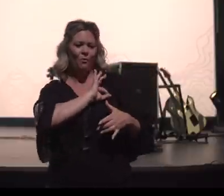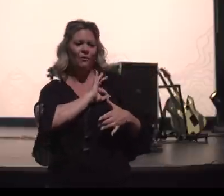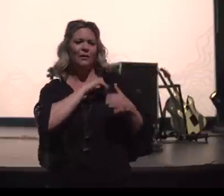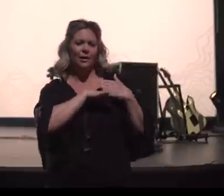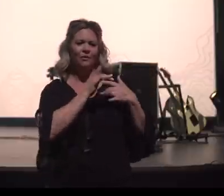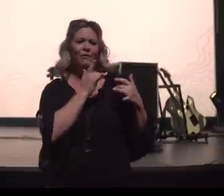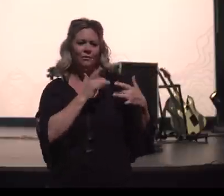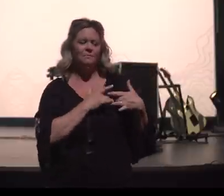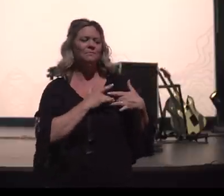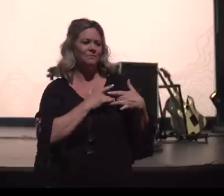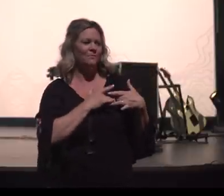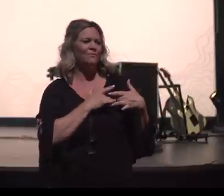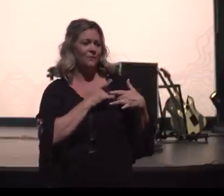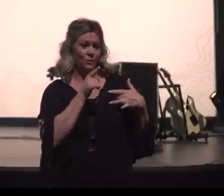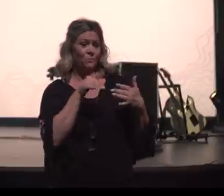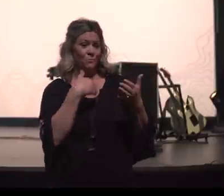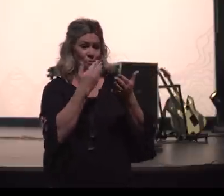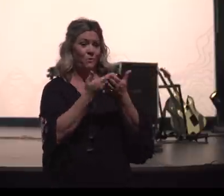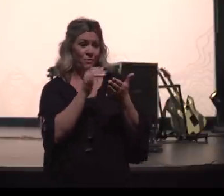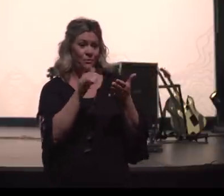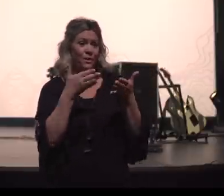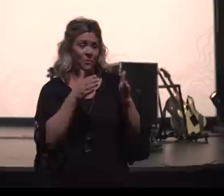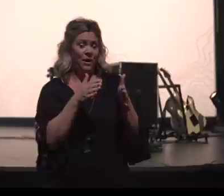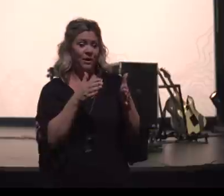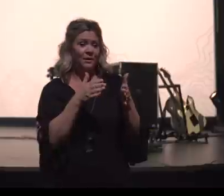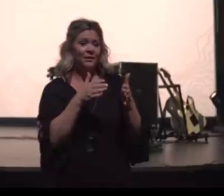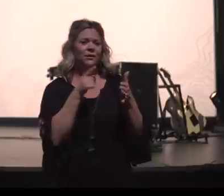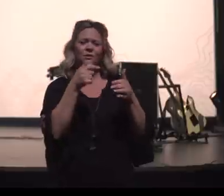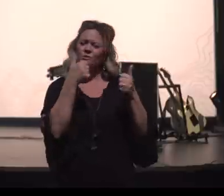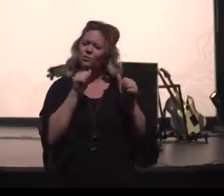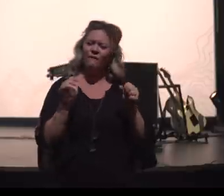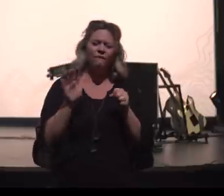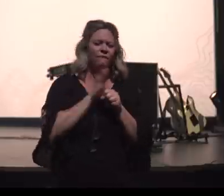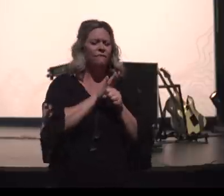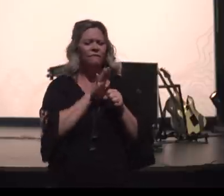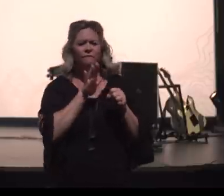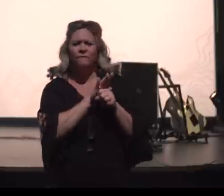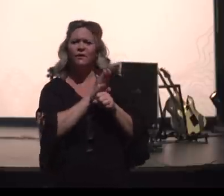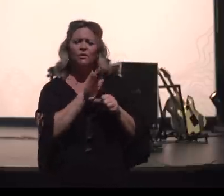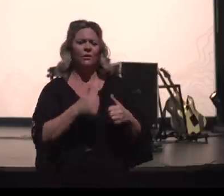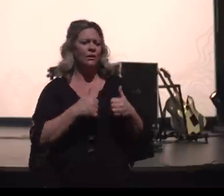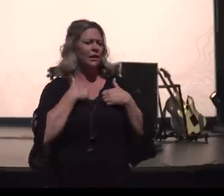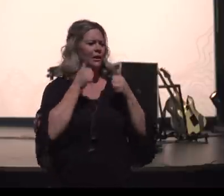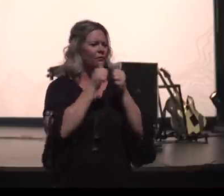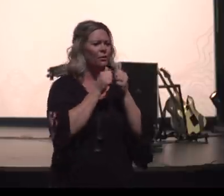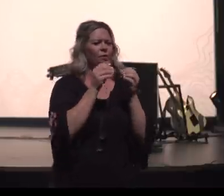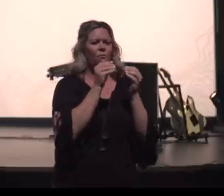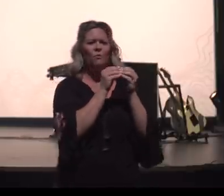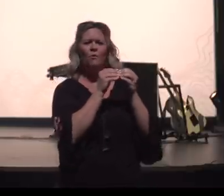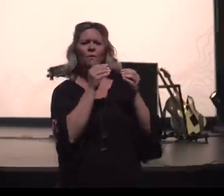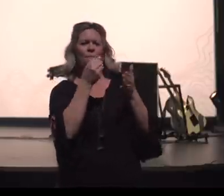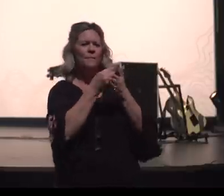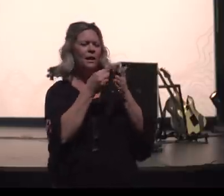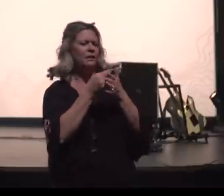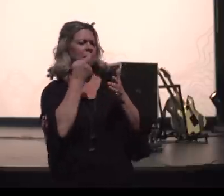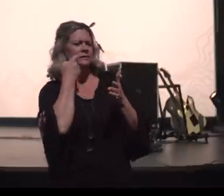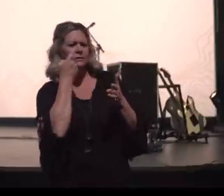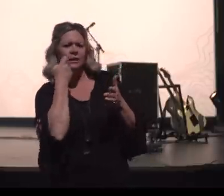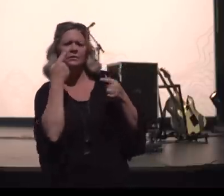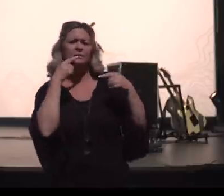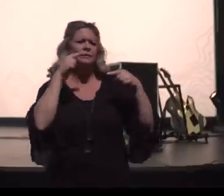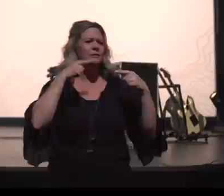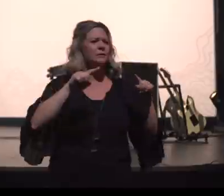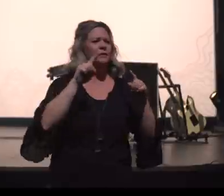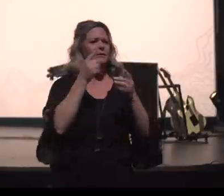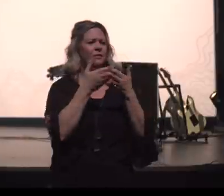heart. You were born that way. And you can try to fill your life with more money, more sex, more success,